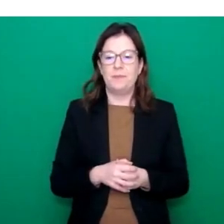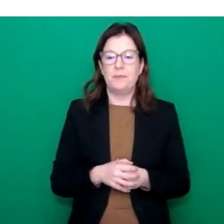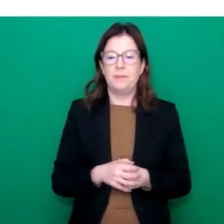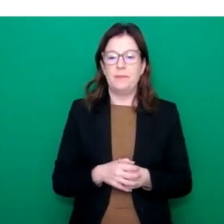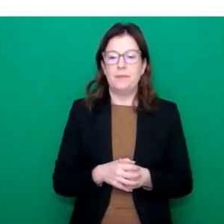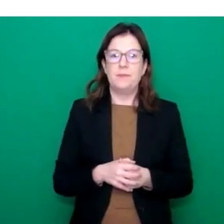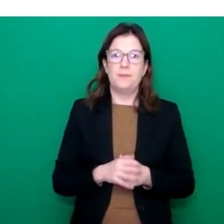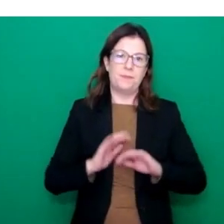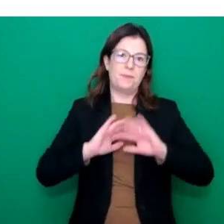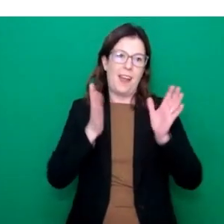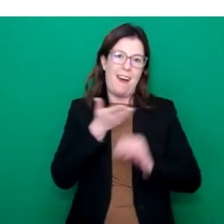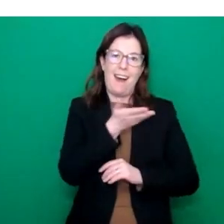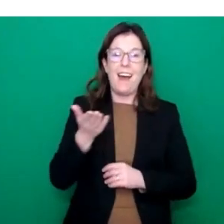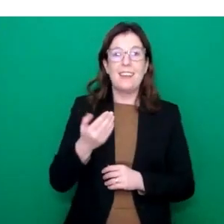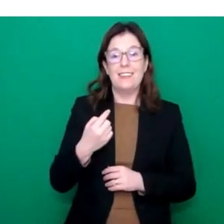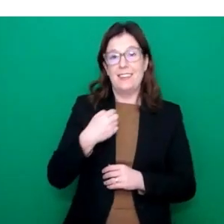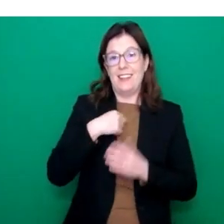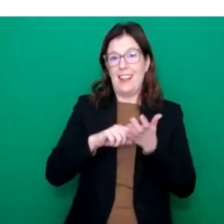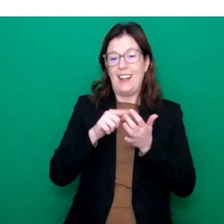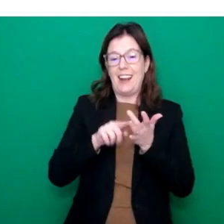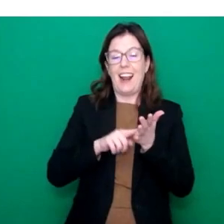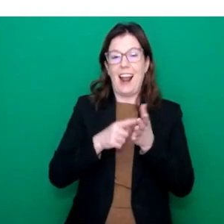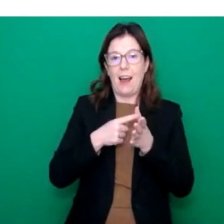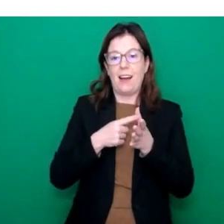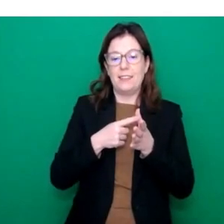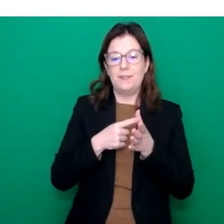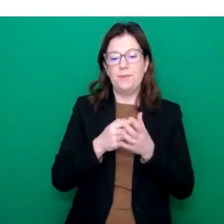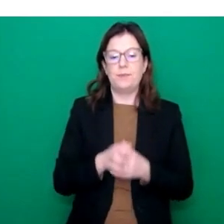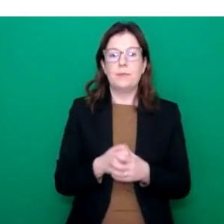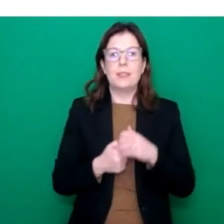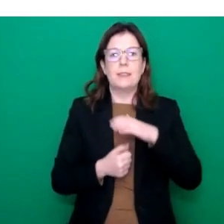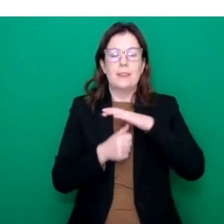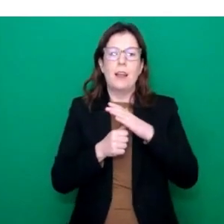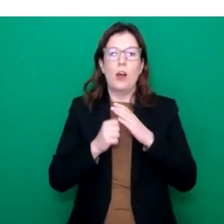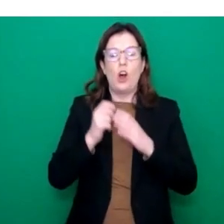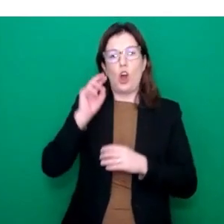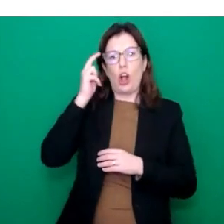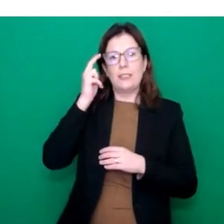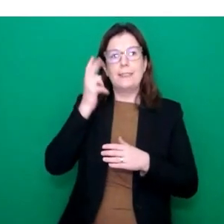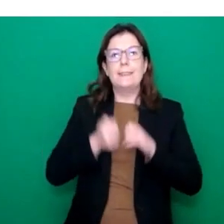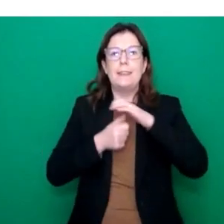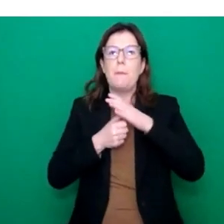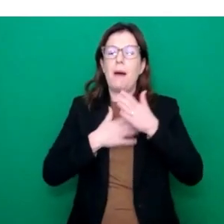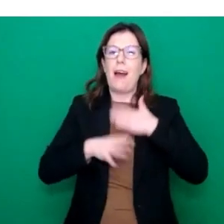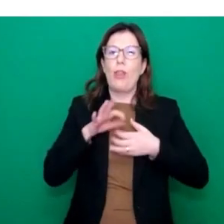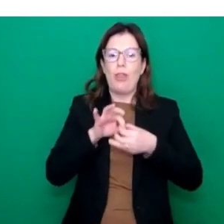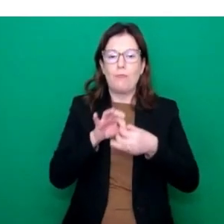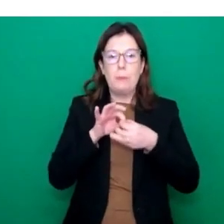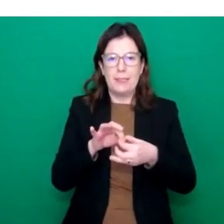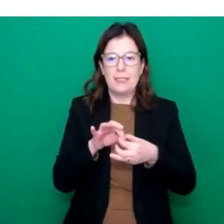Hi, Margo and everyone. My name is Leila Lawton. I'm a senior cognitive behavioural psychotherapist.